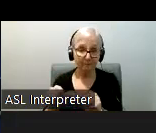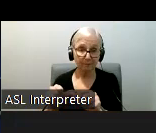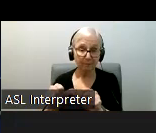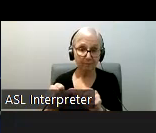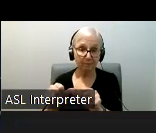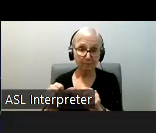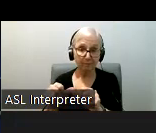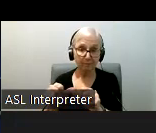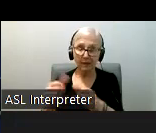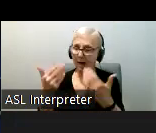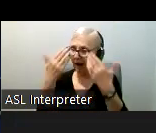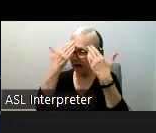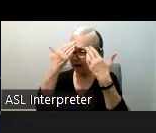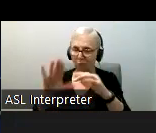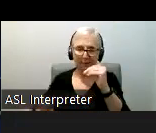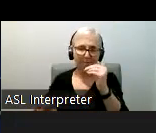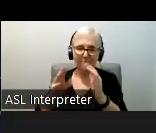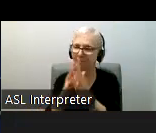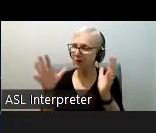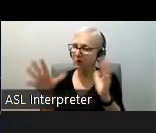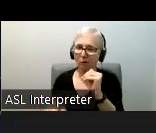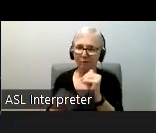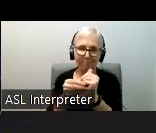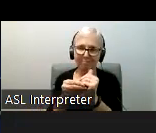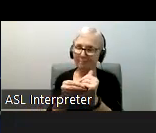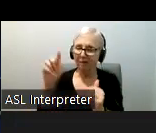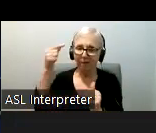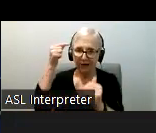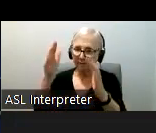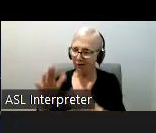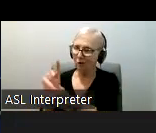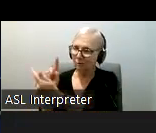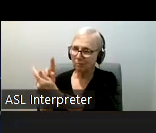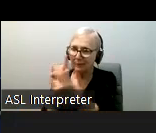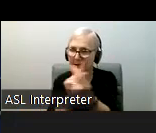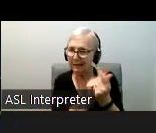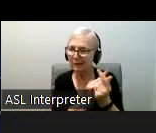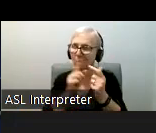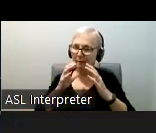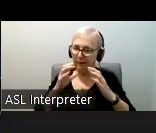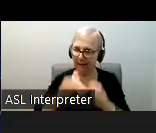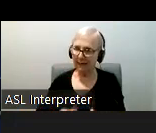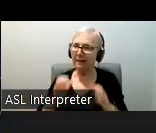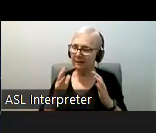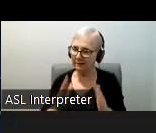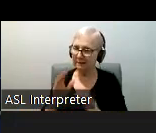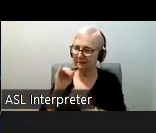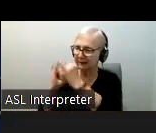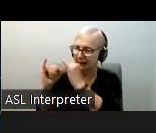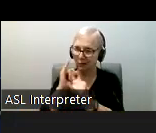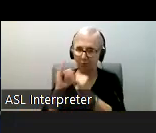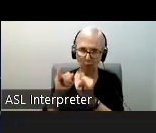And I don't have much more to add than that, other than the governor's continuing to meet with candidates and continuing to interview people.